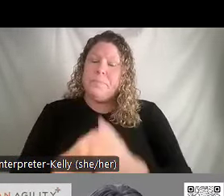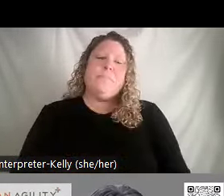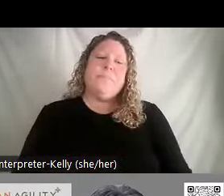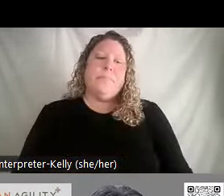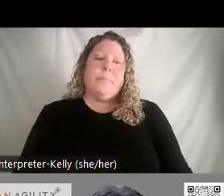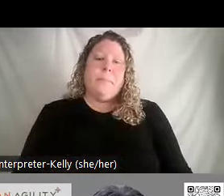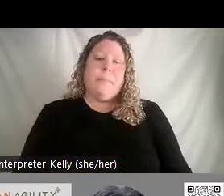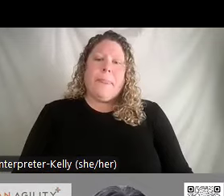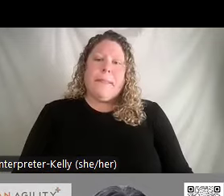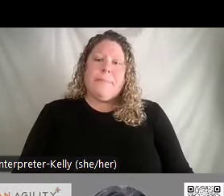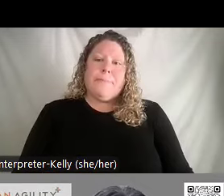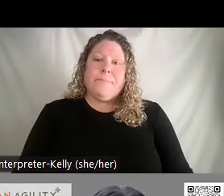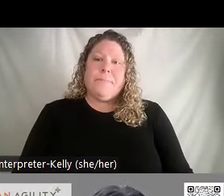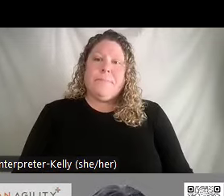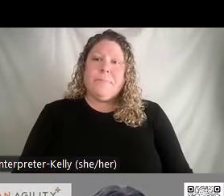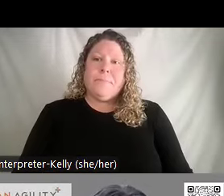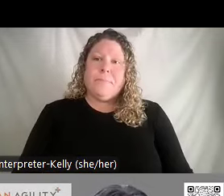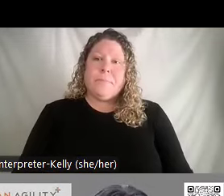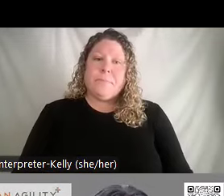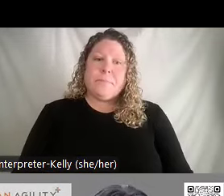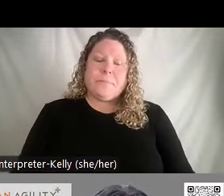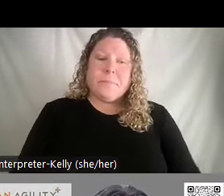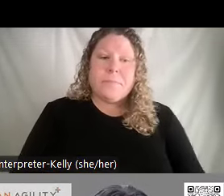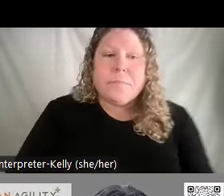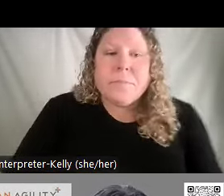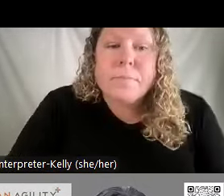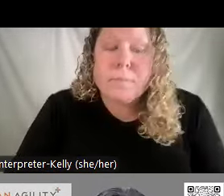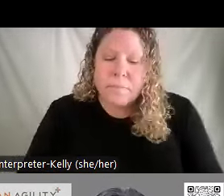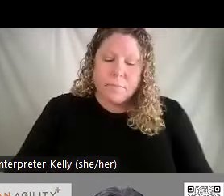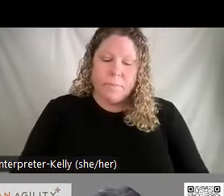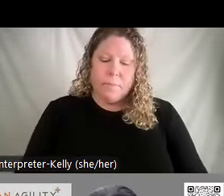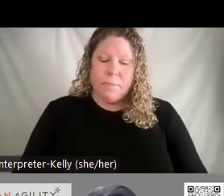might want to do is make sure that